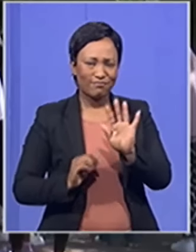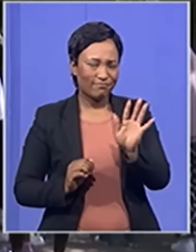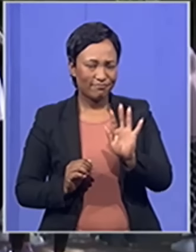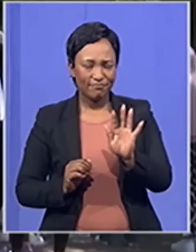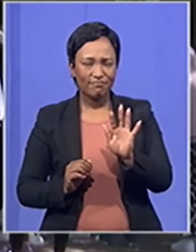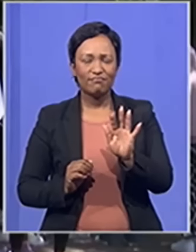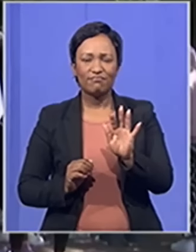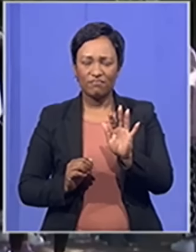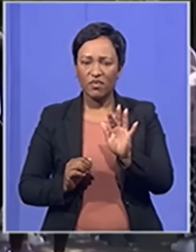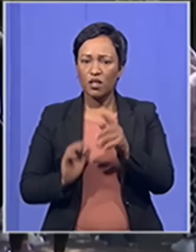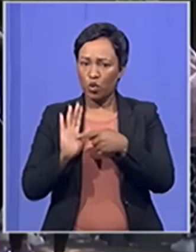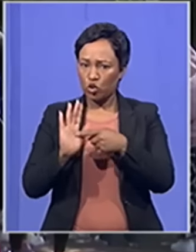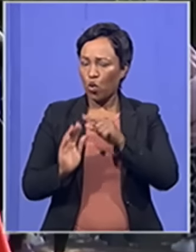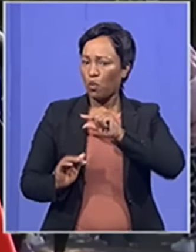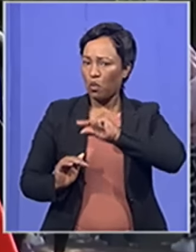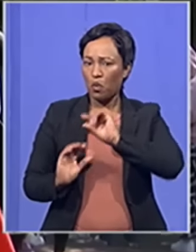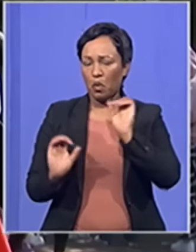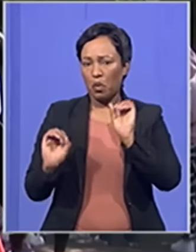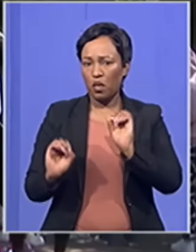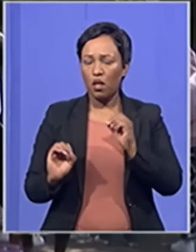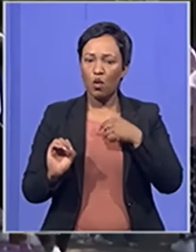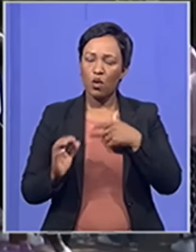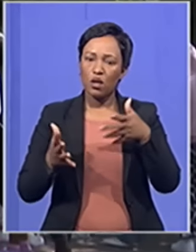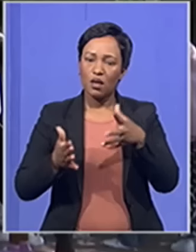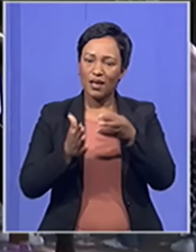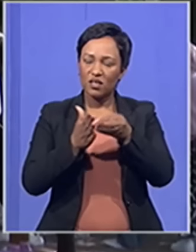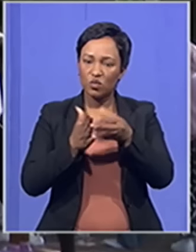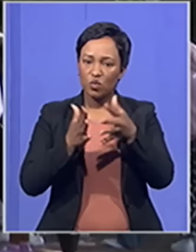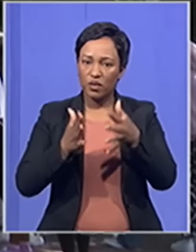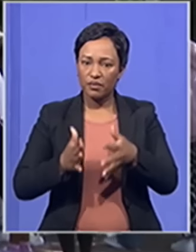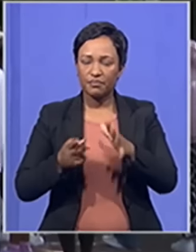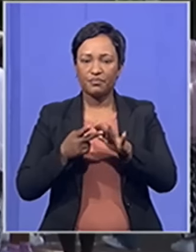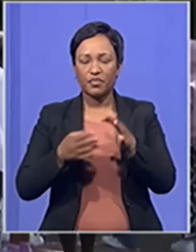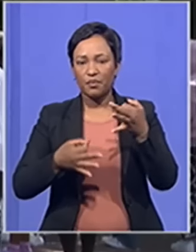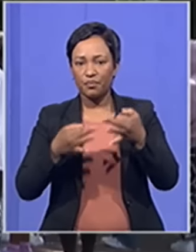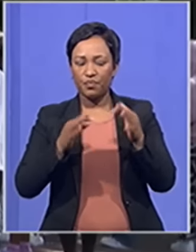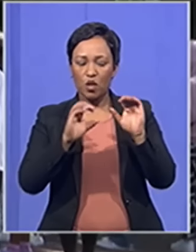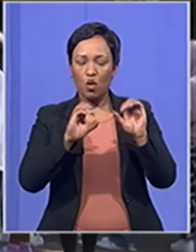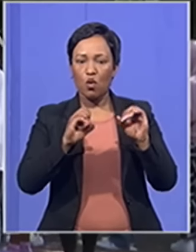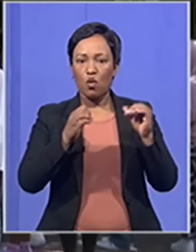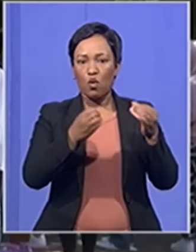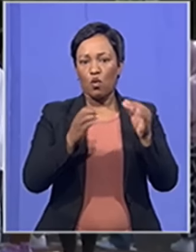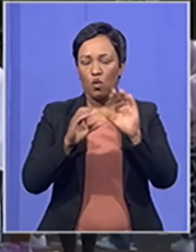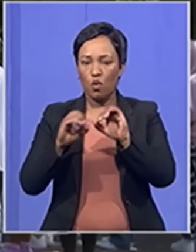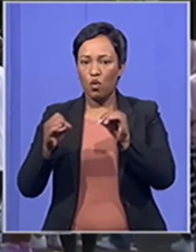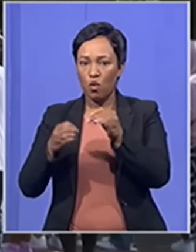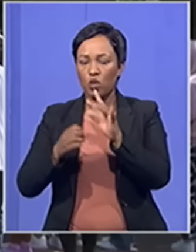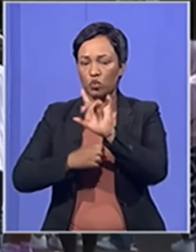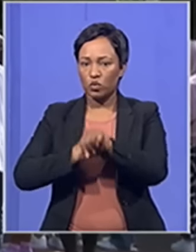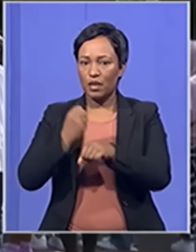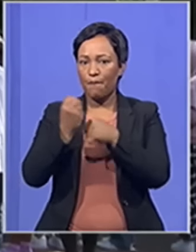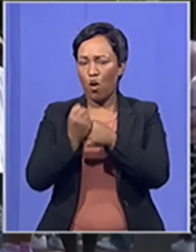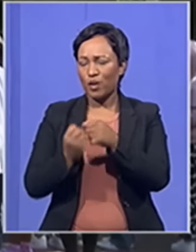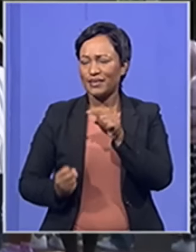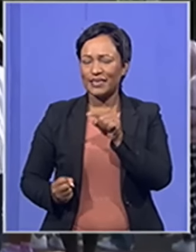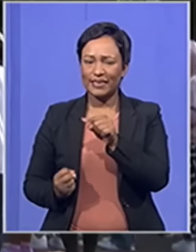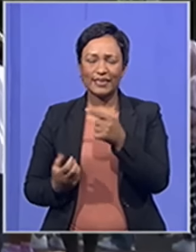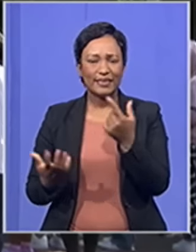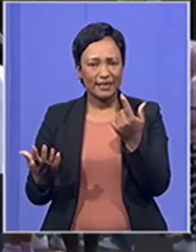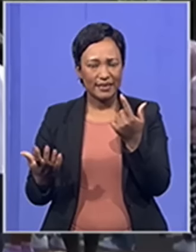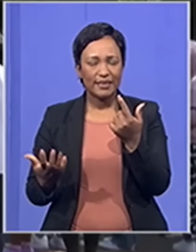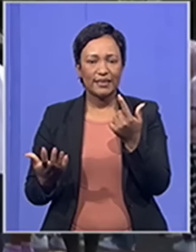acquitted. That's right. So we are here as students as well as political organizations to support the mandate because we know